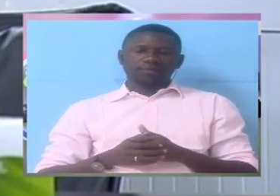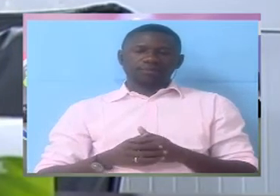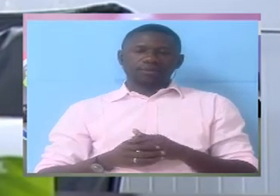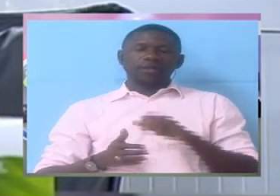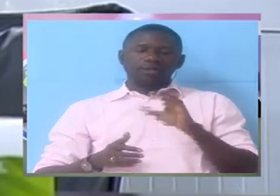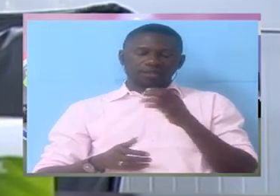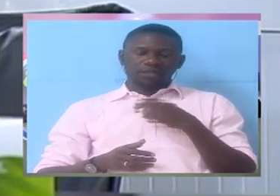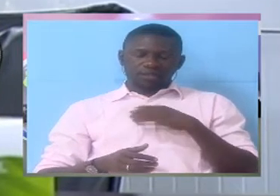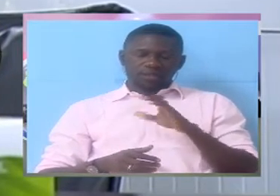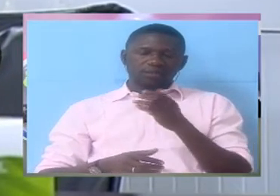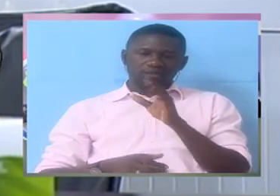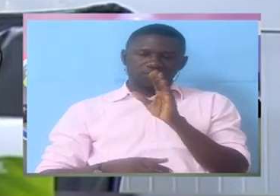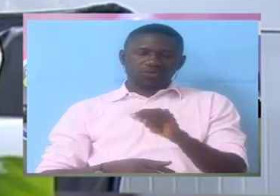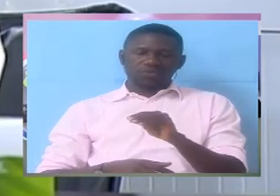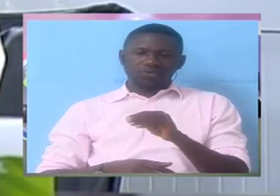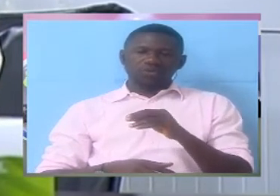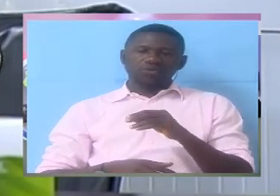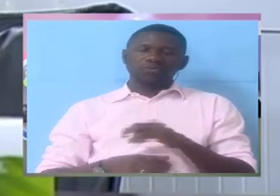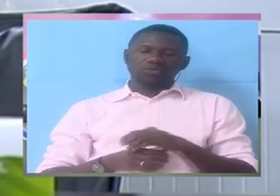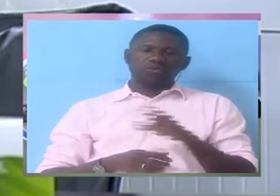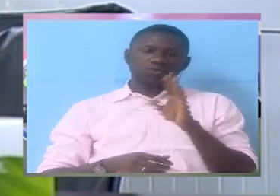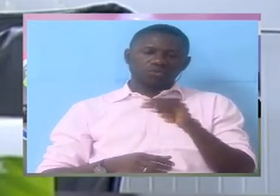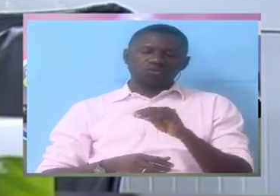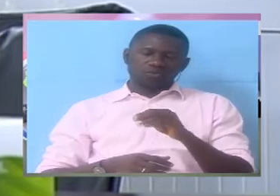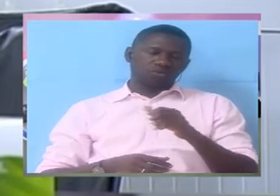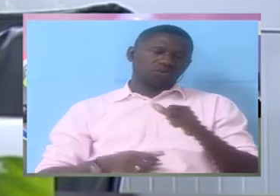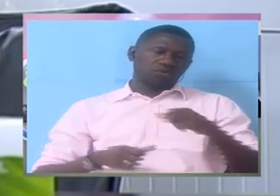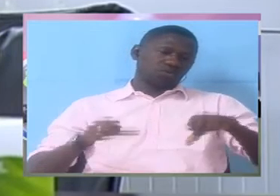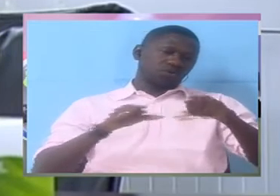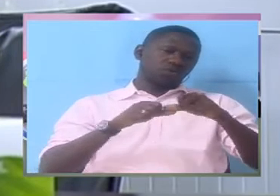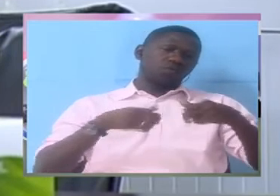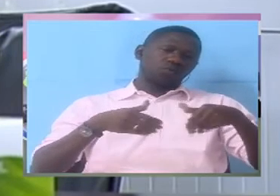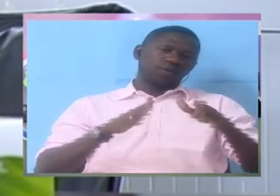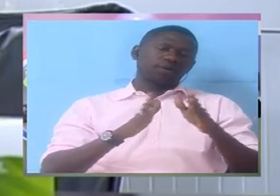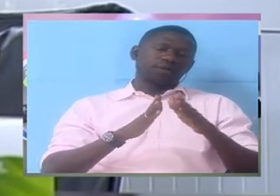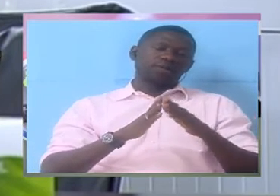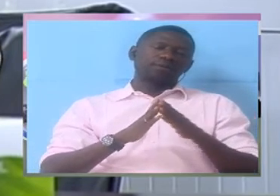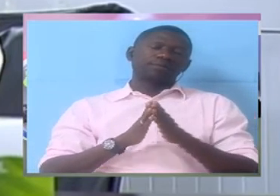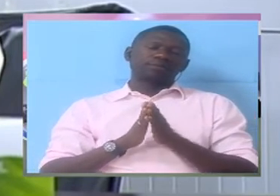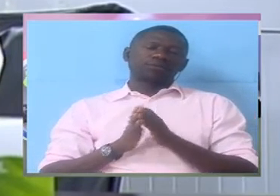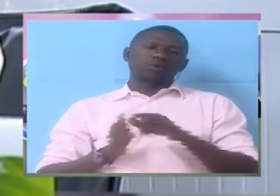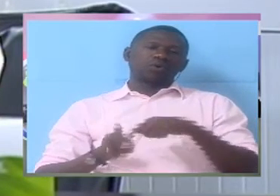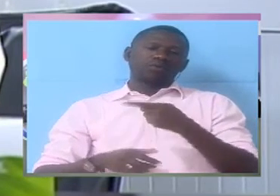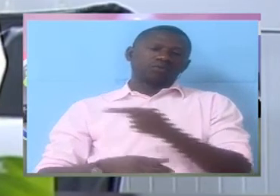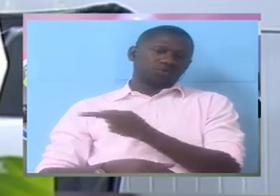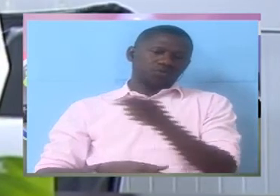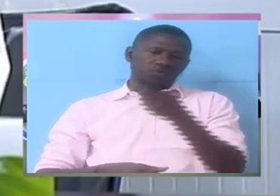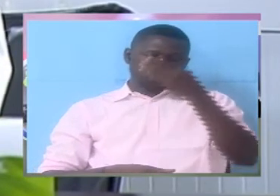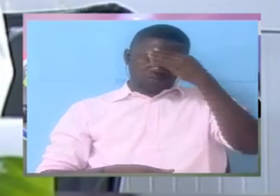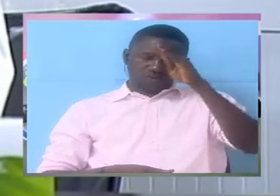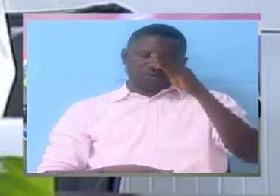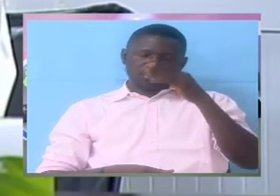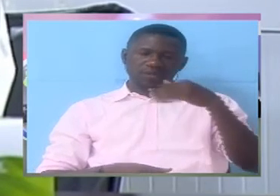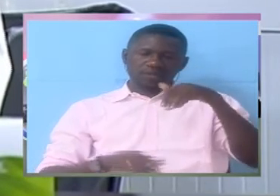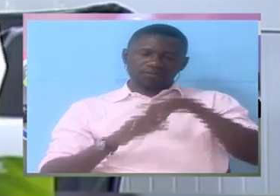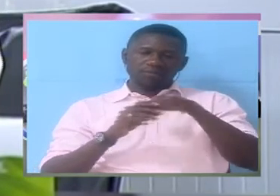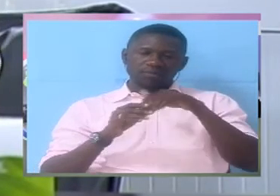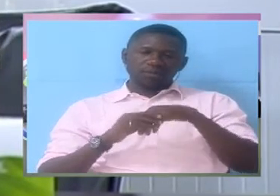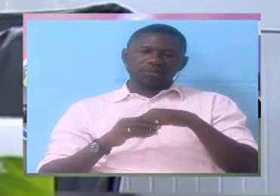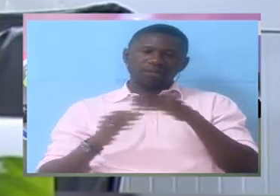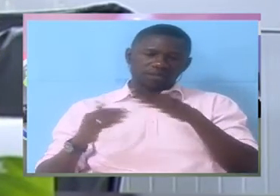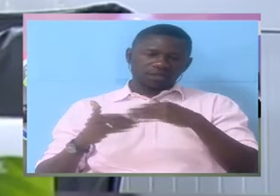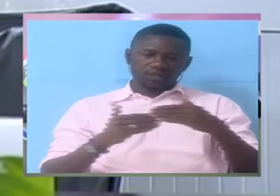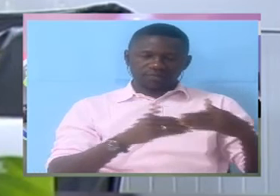that can be done to find another way. Osike nole purka siladota of those boys involved in those kind of activities. Purka